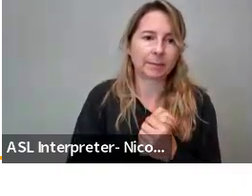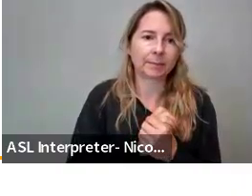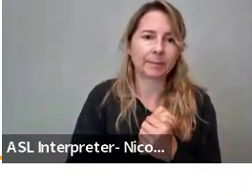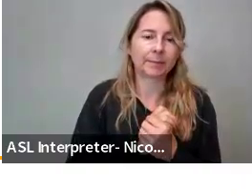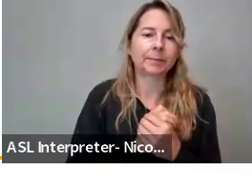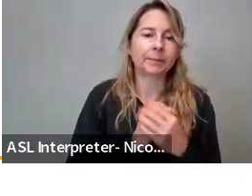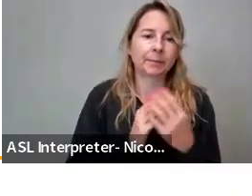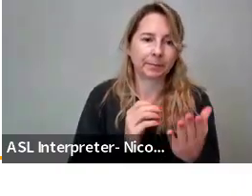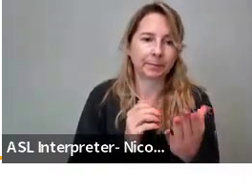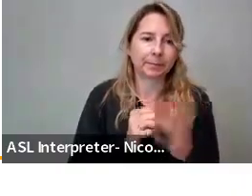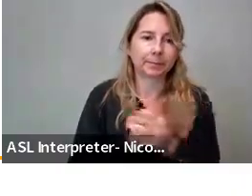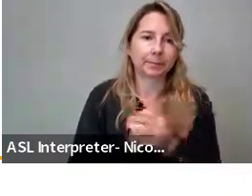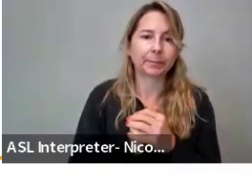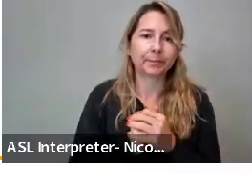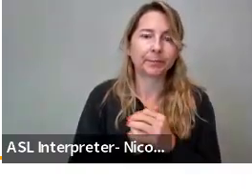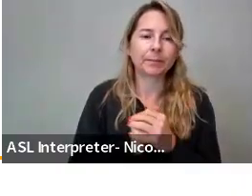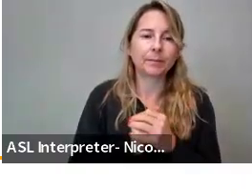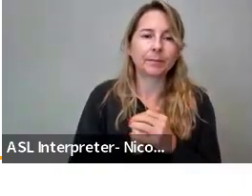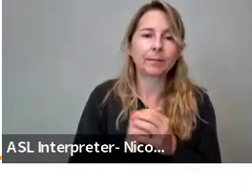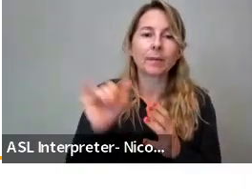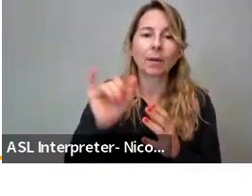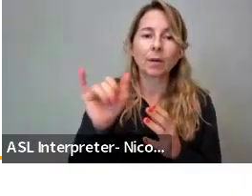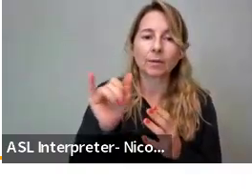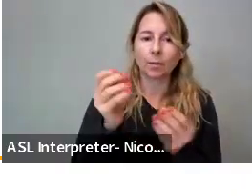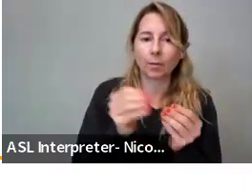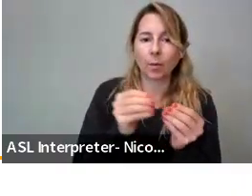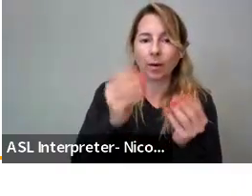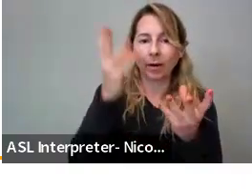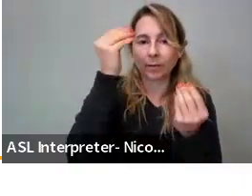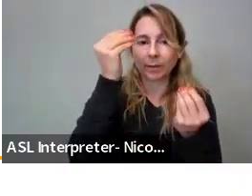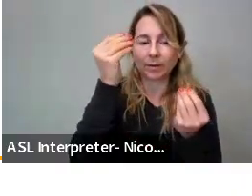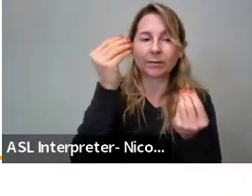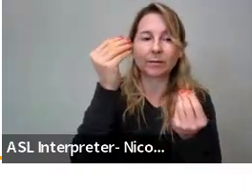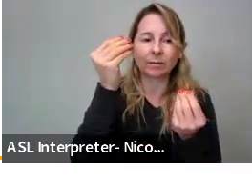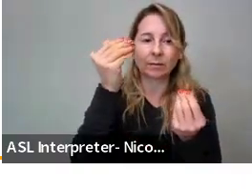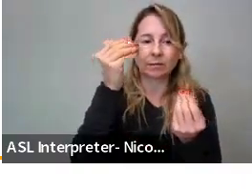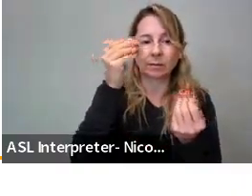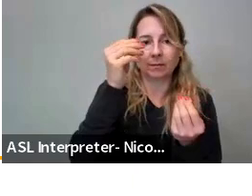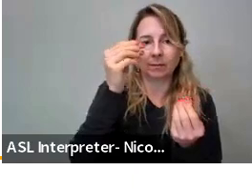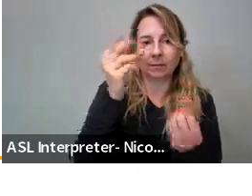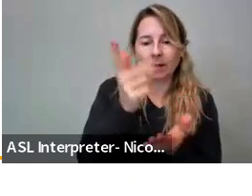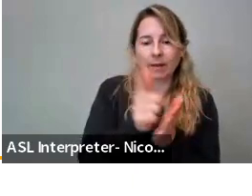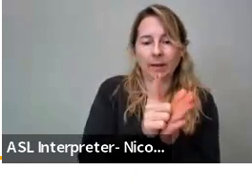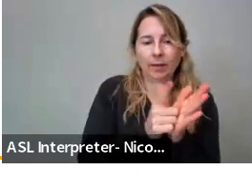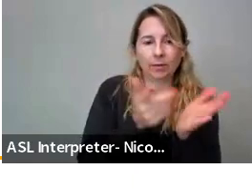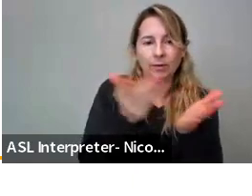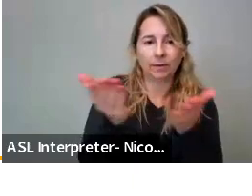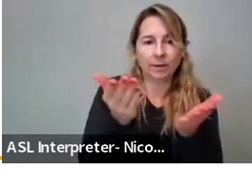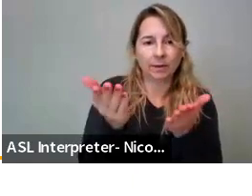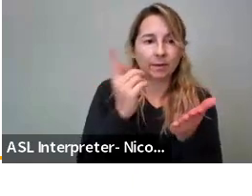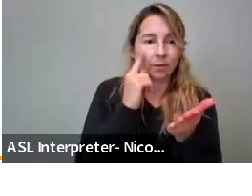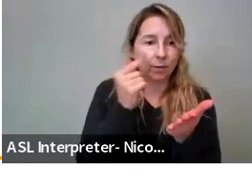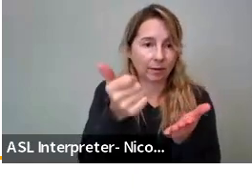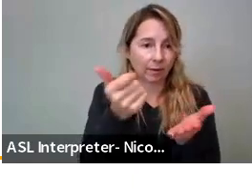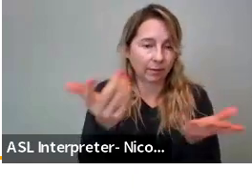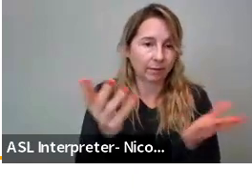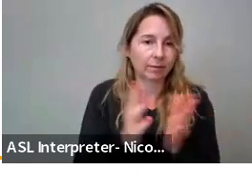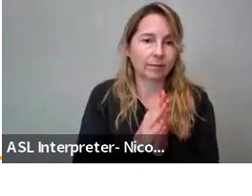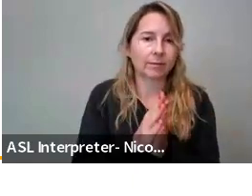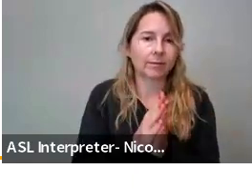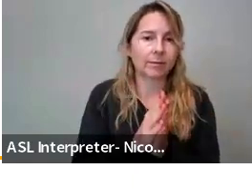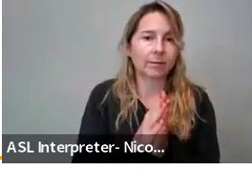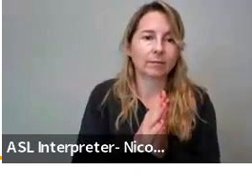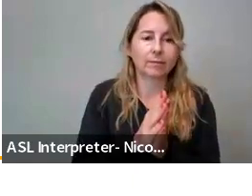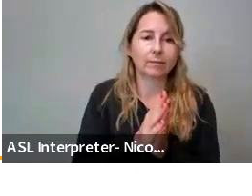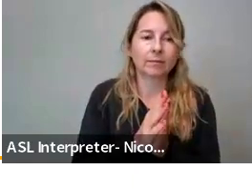Along with this, you can also find some information regarding legal services that may be helpful to you, including how to